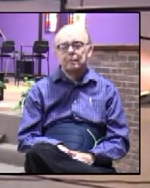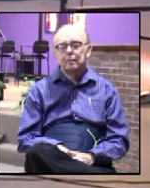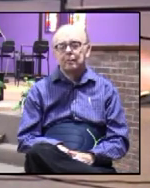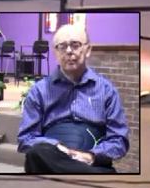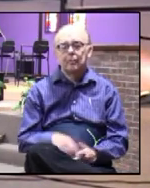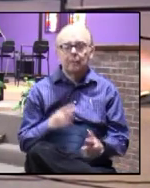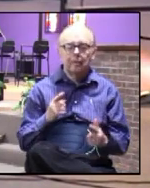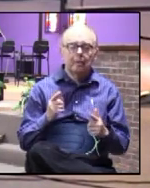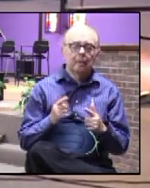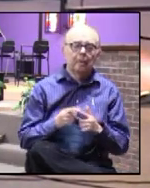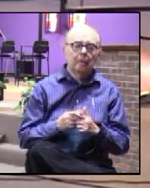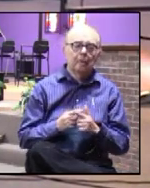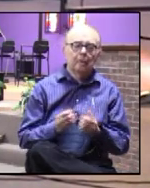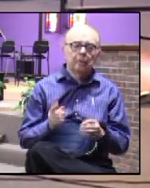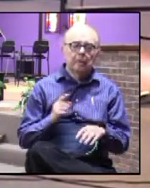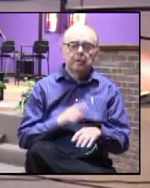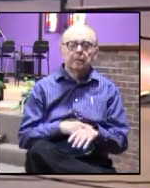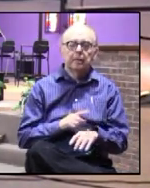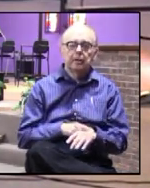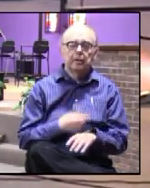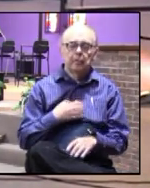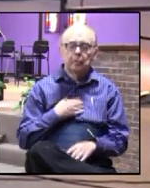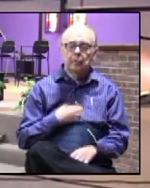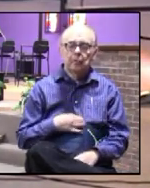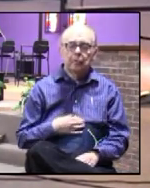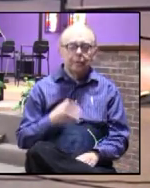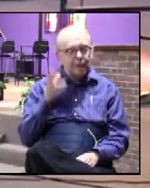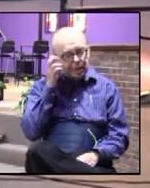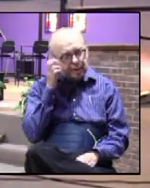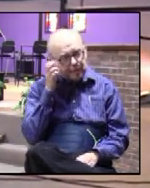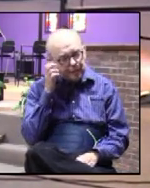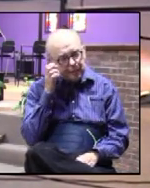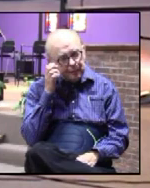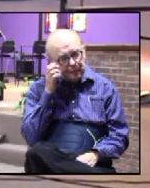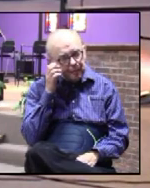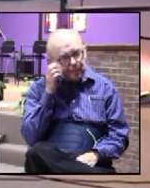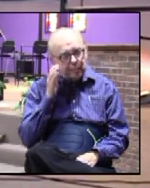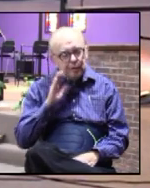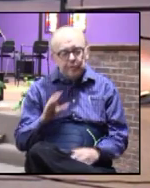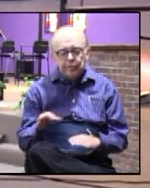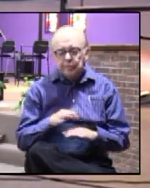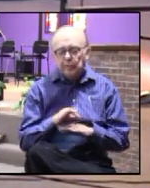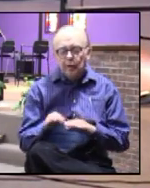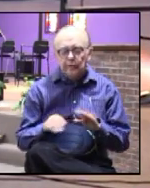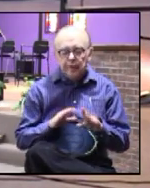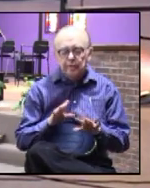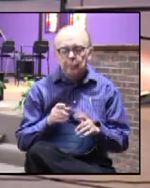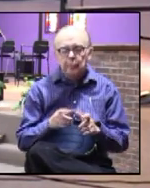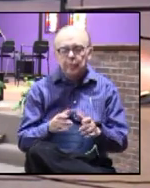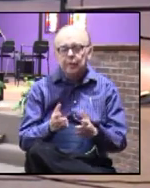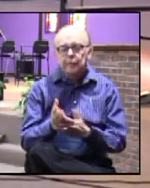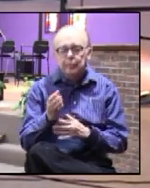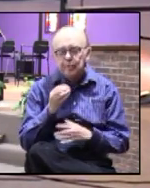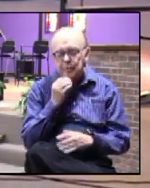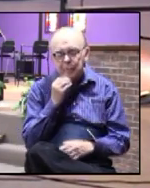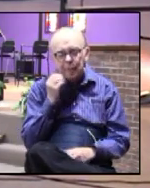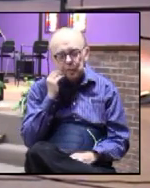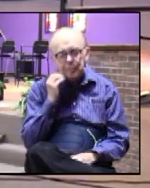And in those alone times, you'll wish you had some pitter-patter of little feet every once in a while running around.